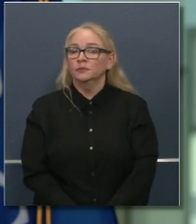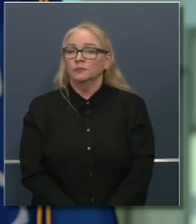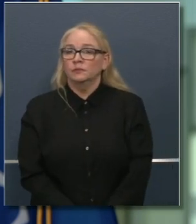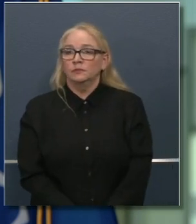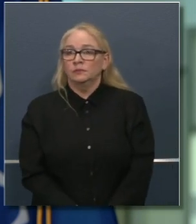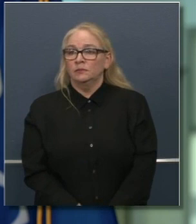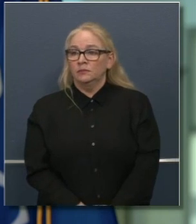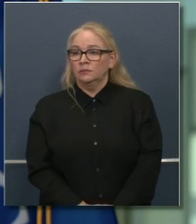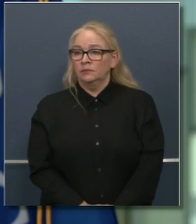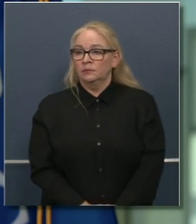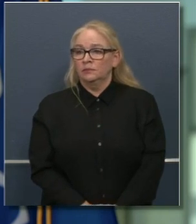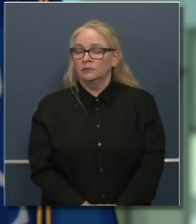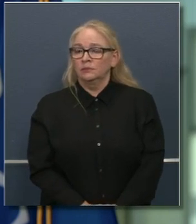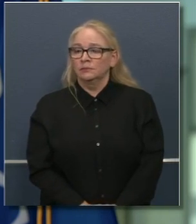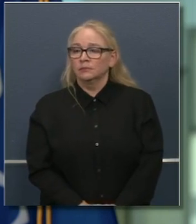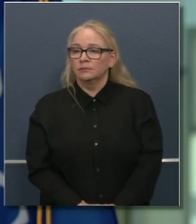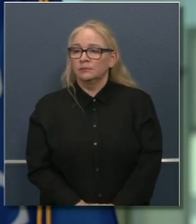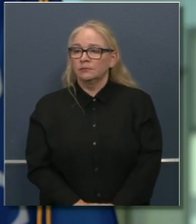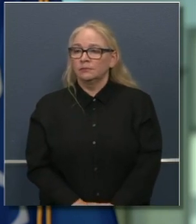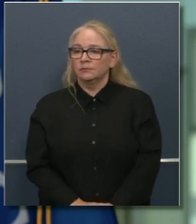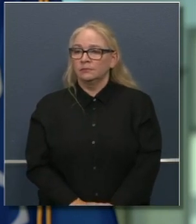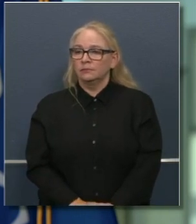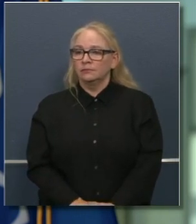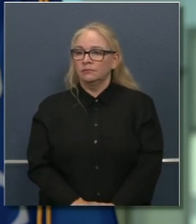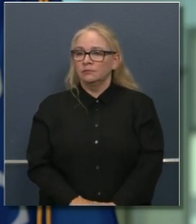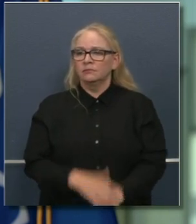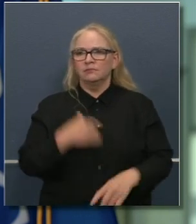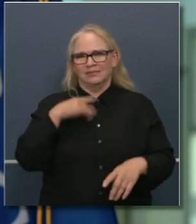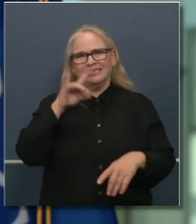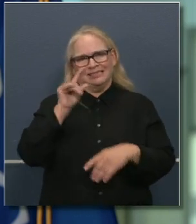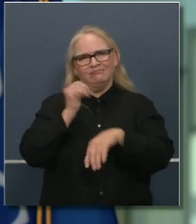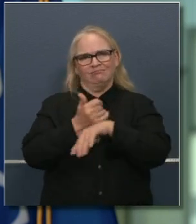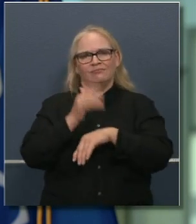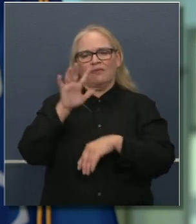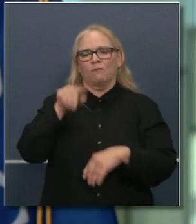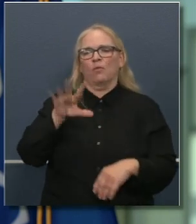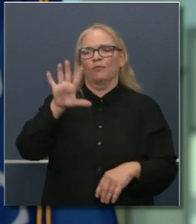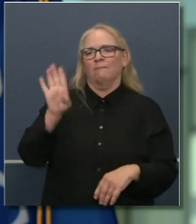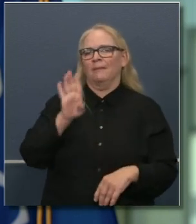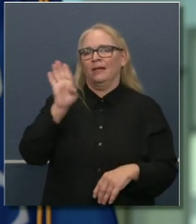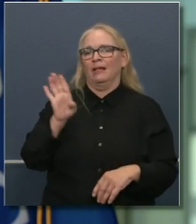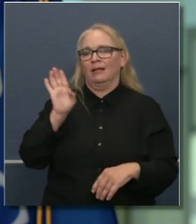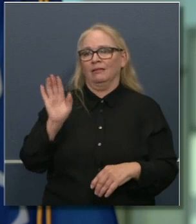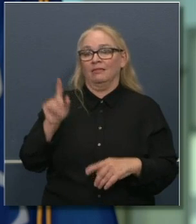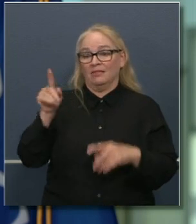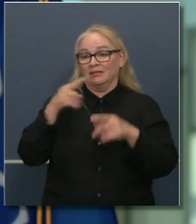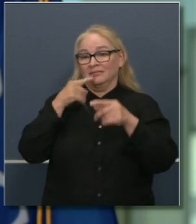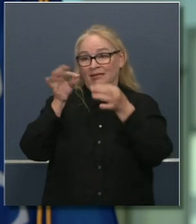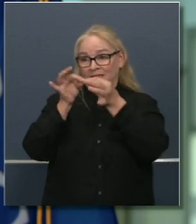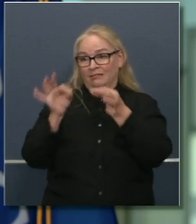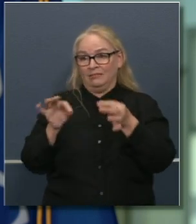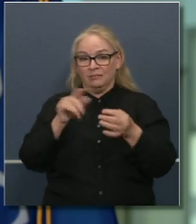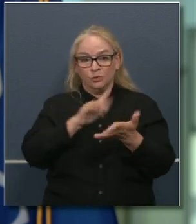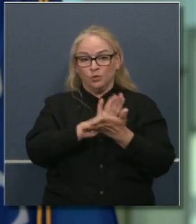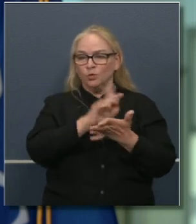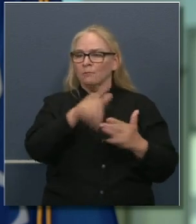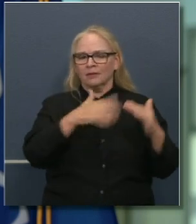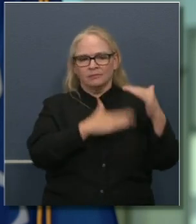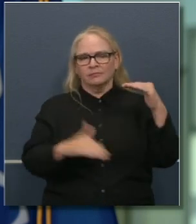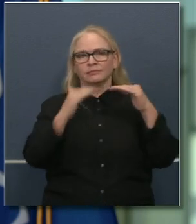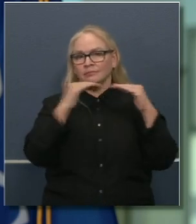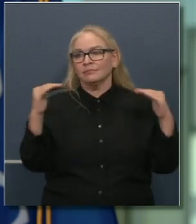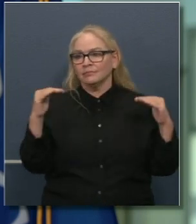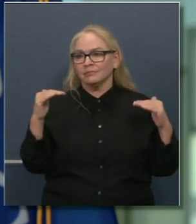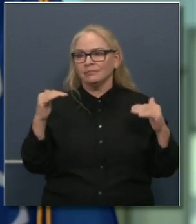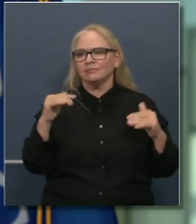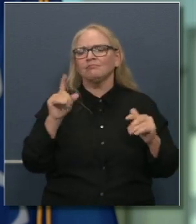in terms of statutory language and expectation that certain conditions will be met as it relates to rigorous